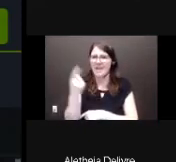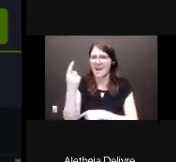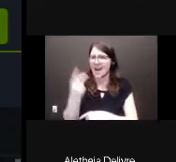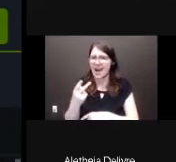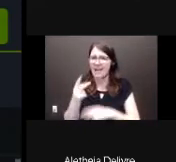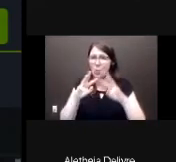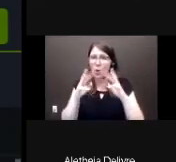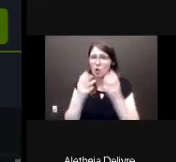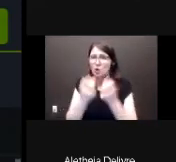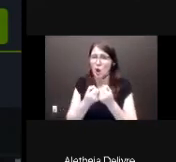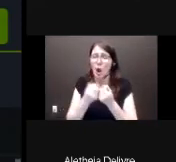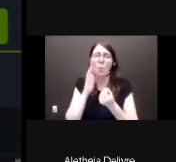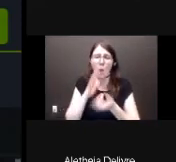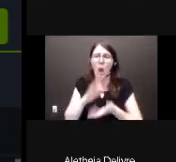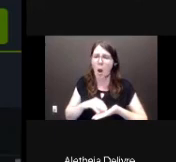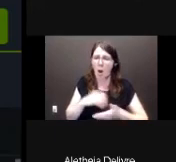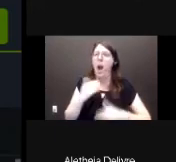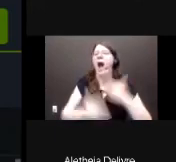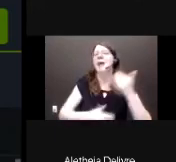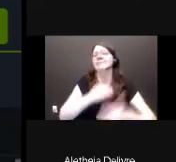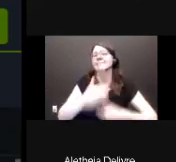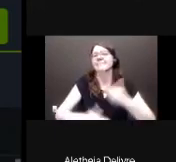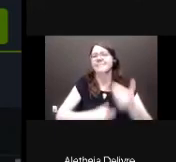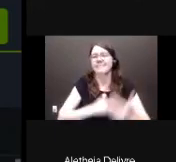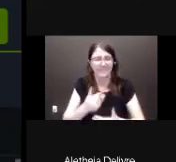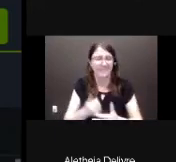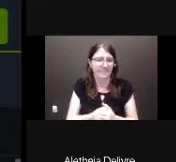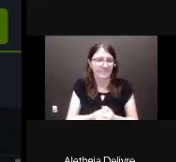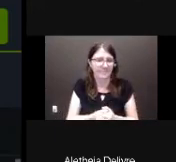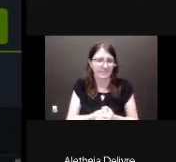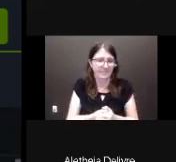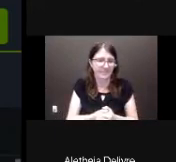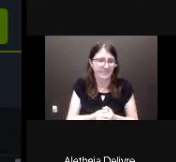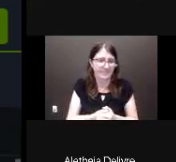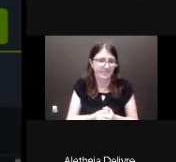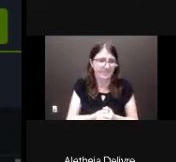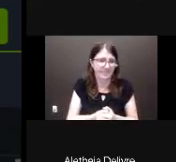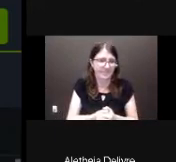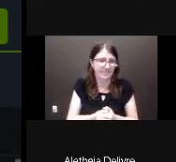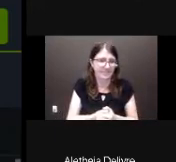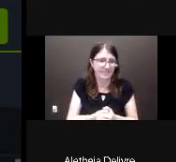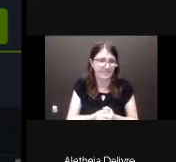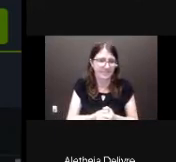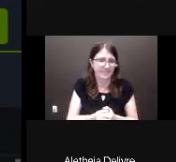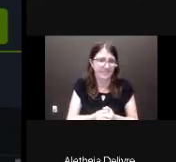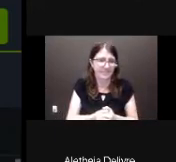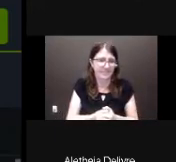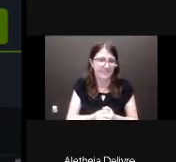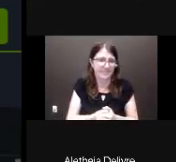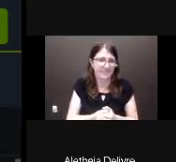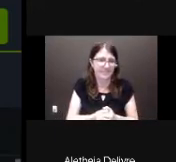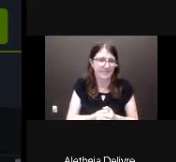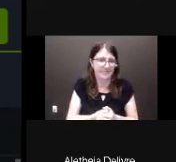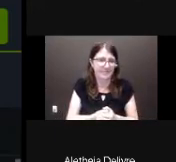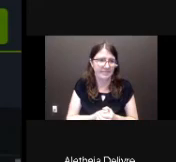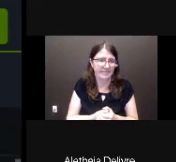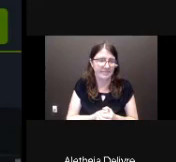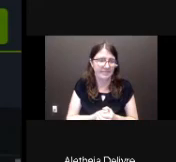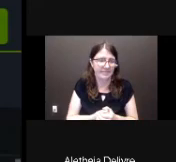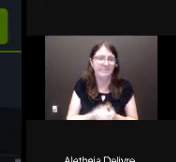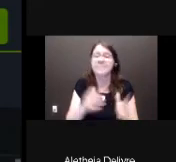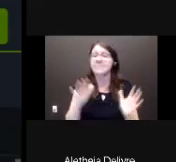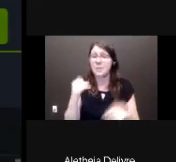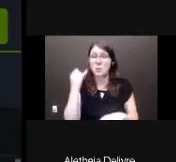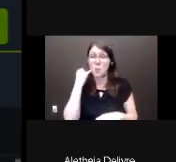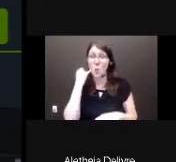use Camtasia for. One thing that the last thing I would like, I would like to save my project. So if you go under file and